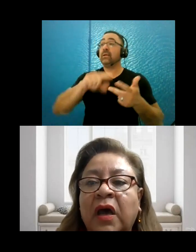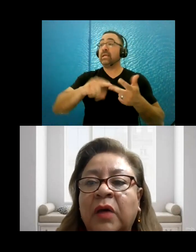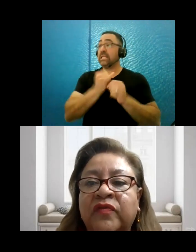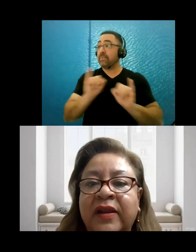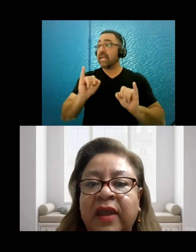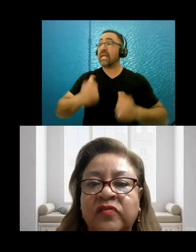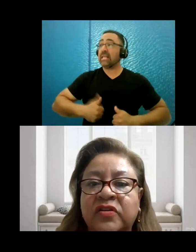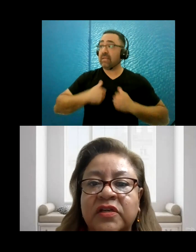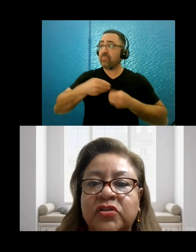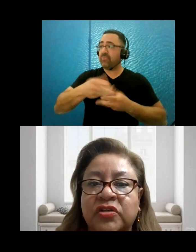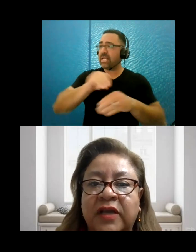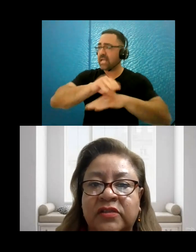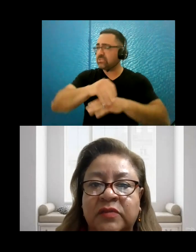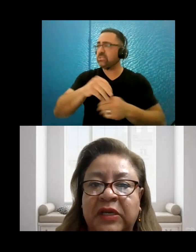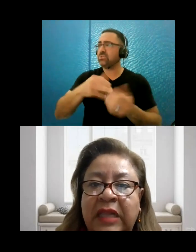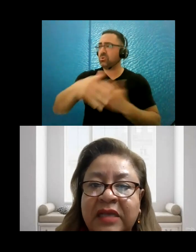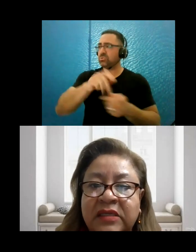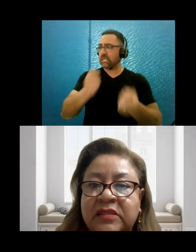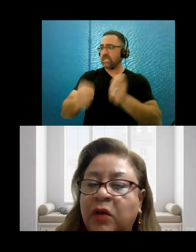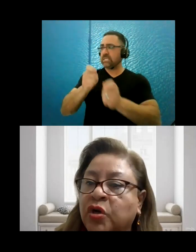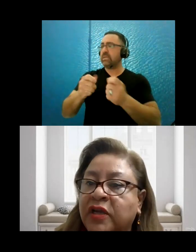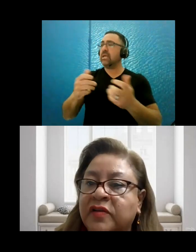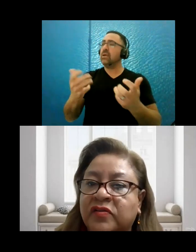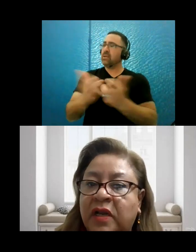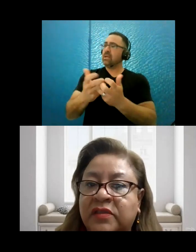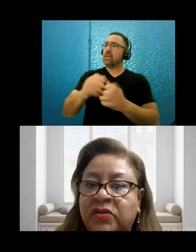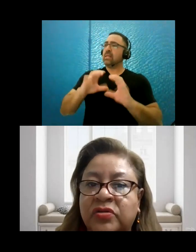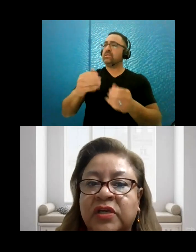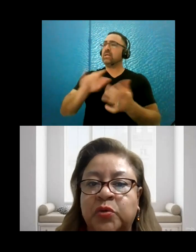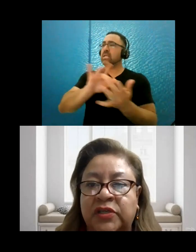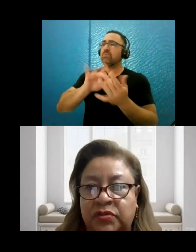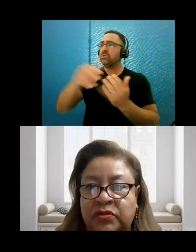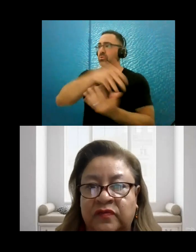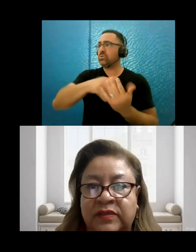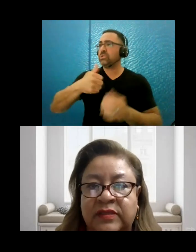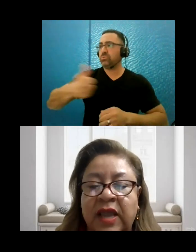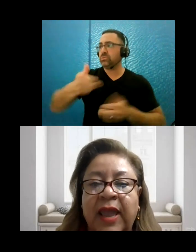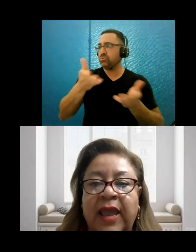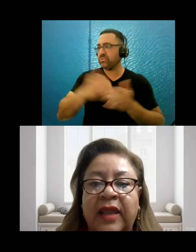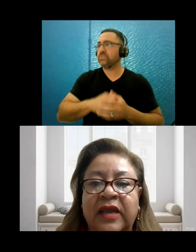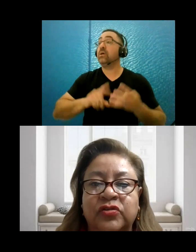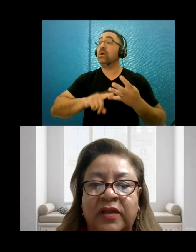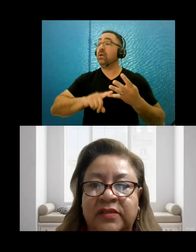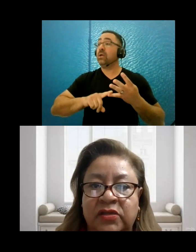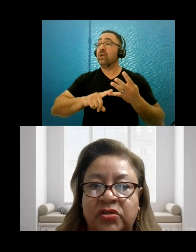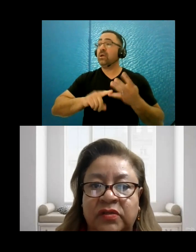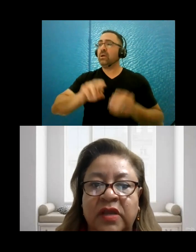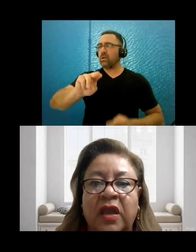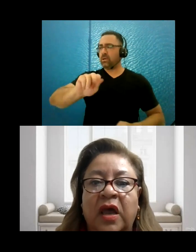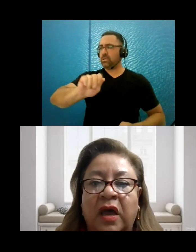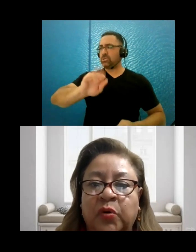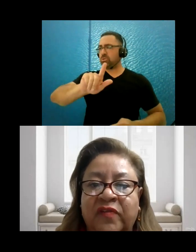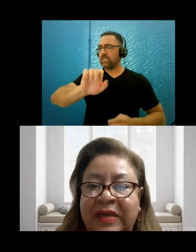living, providing counseling, social adjustment classes, networking and socialization, transportation services, and